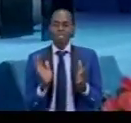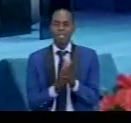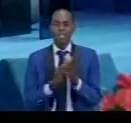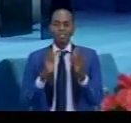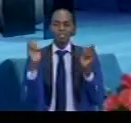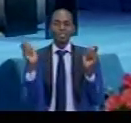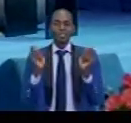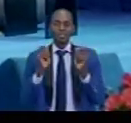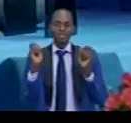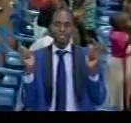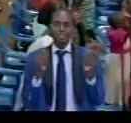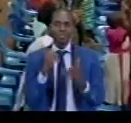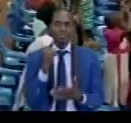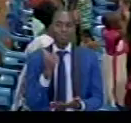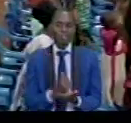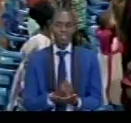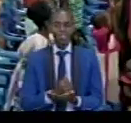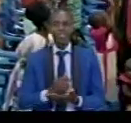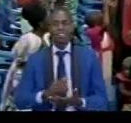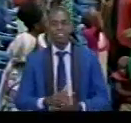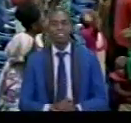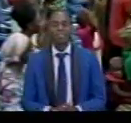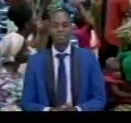Hallelujah. Amen.